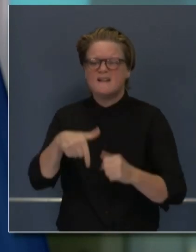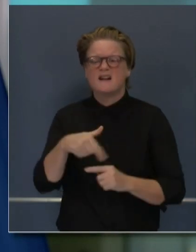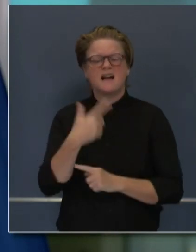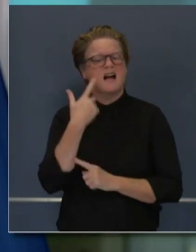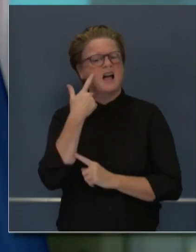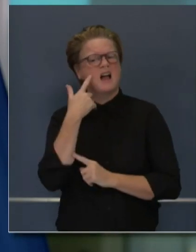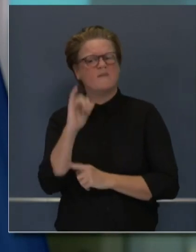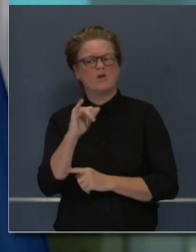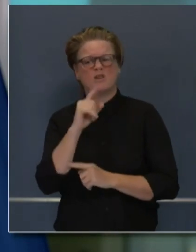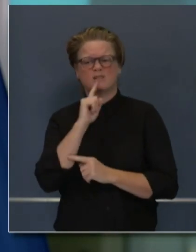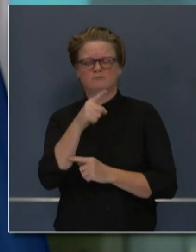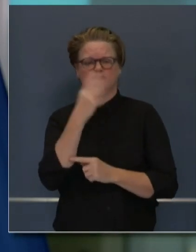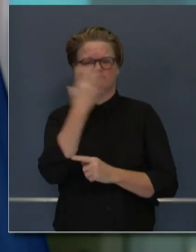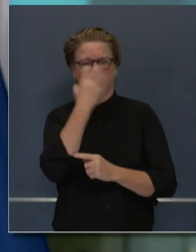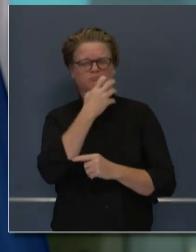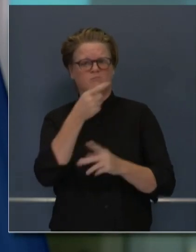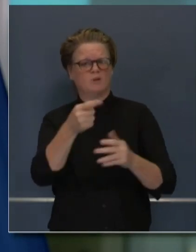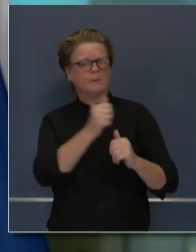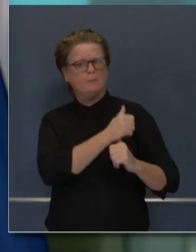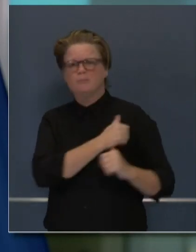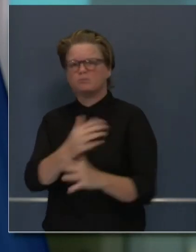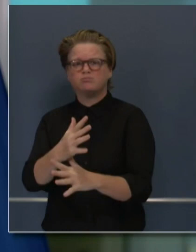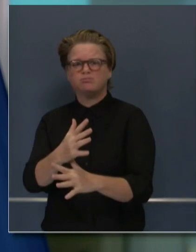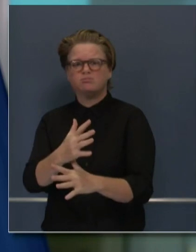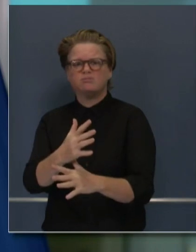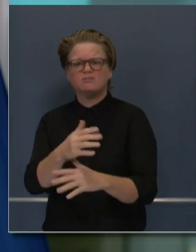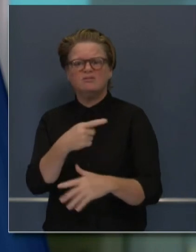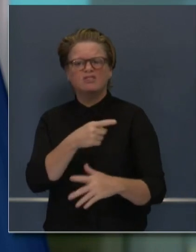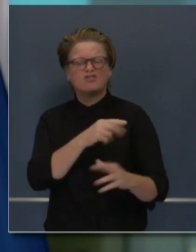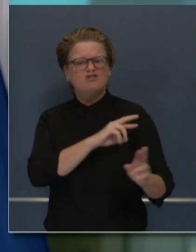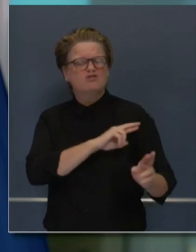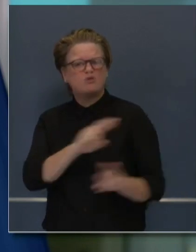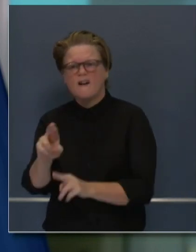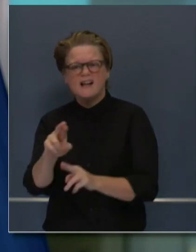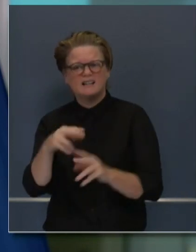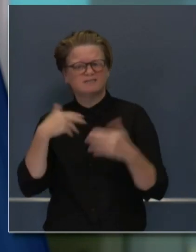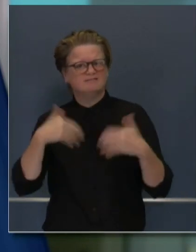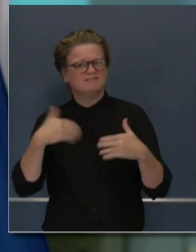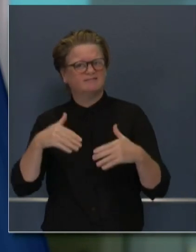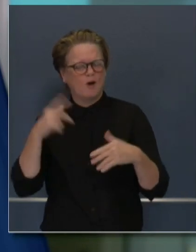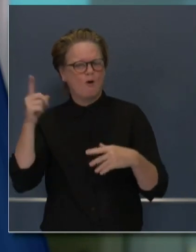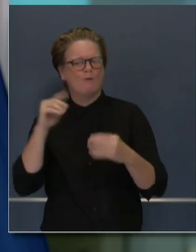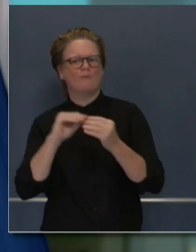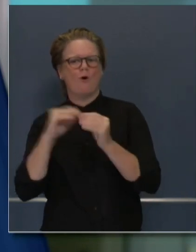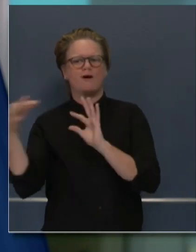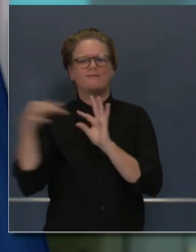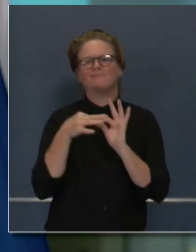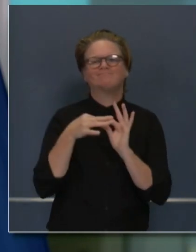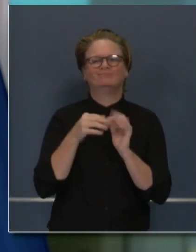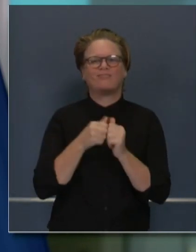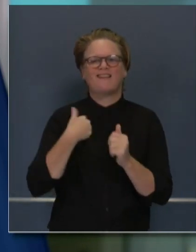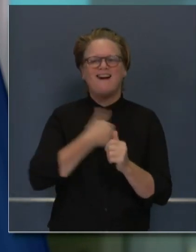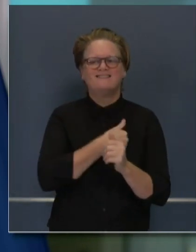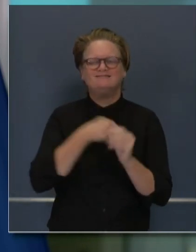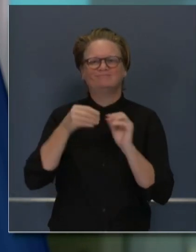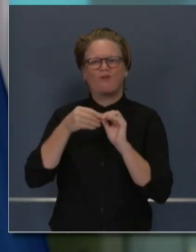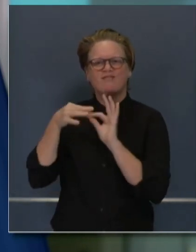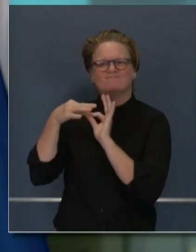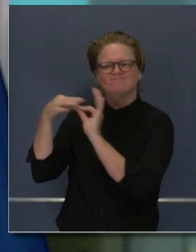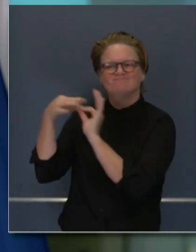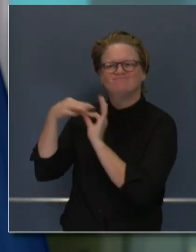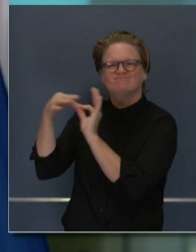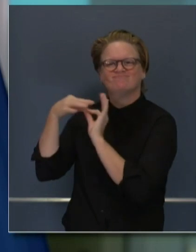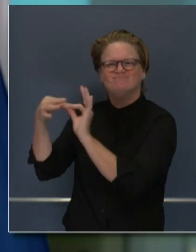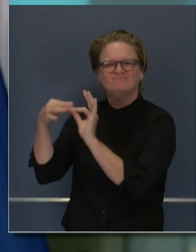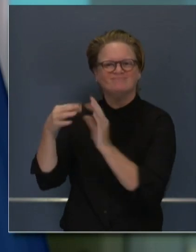being prepared for when vaccine actually lands in the laps of places where it can be administered across the state. So we're